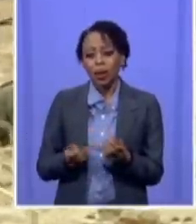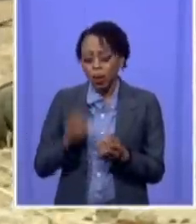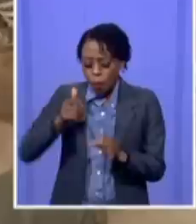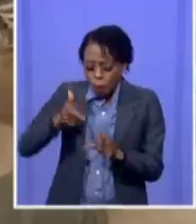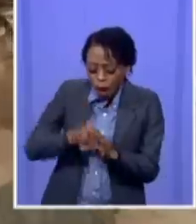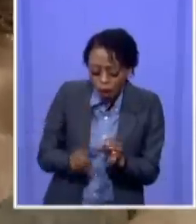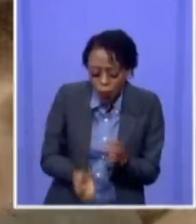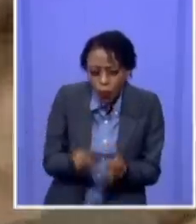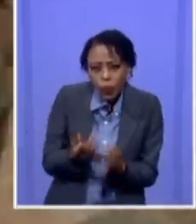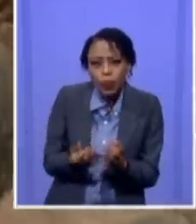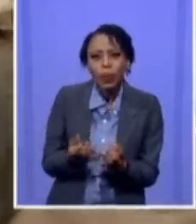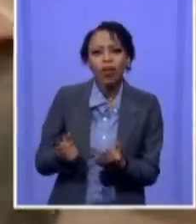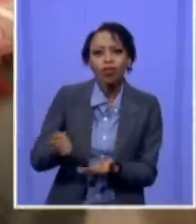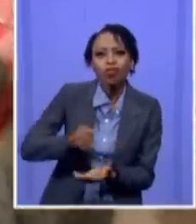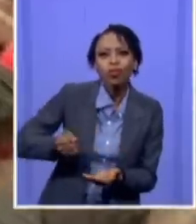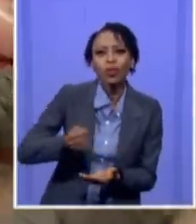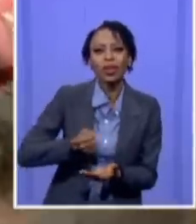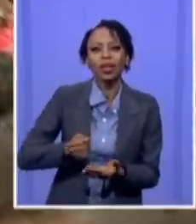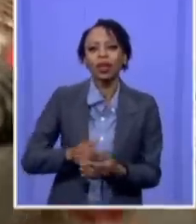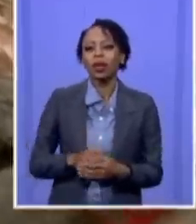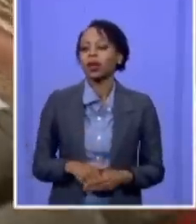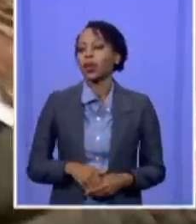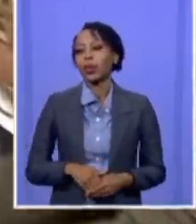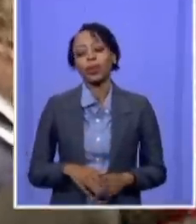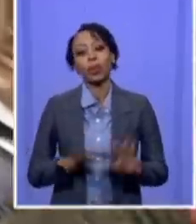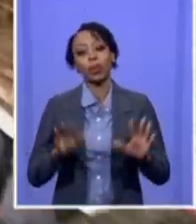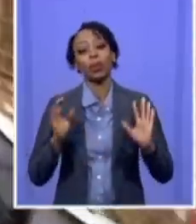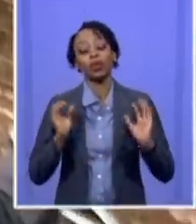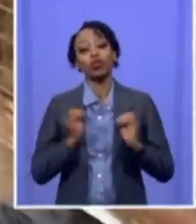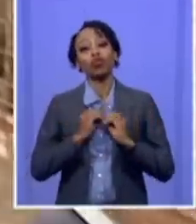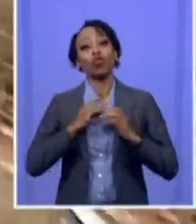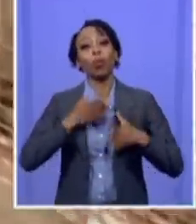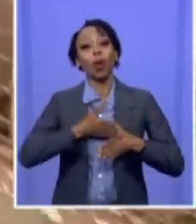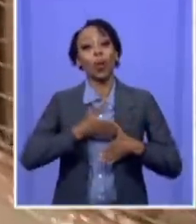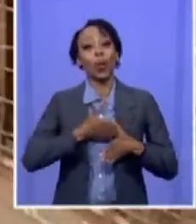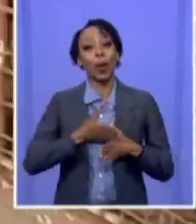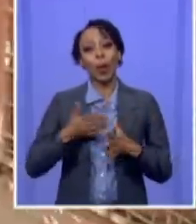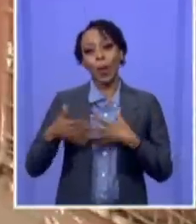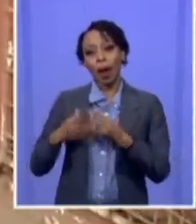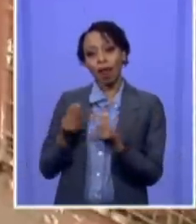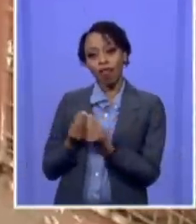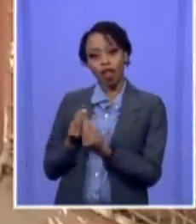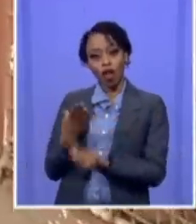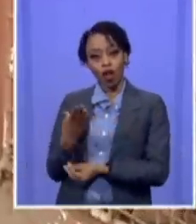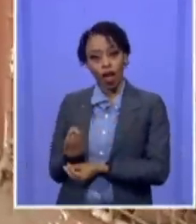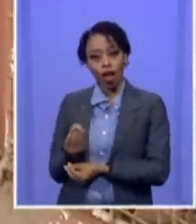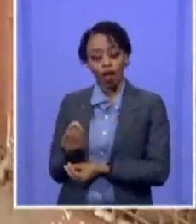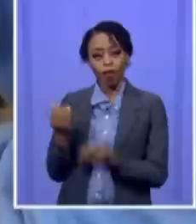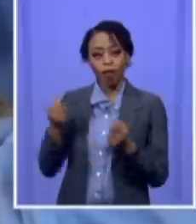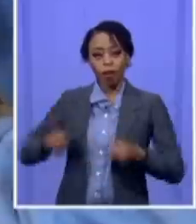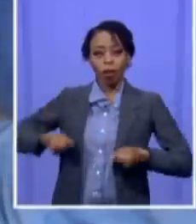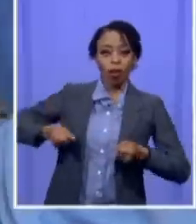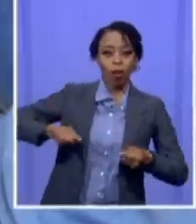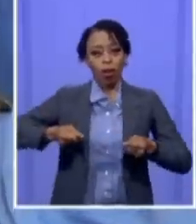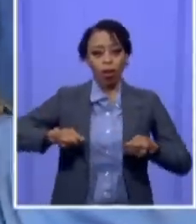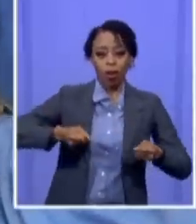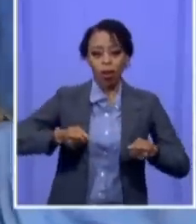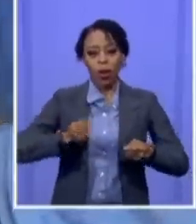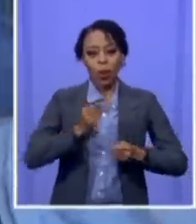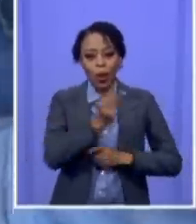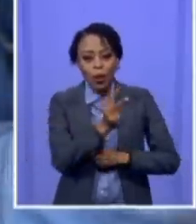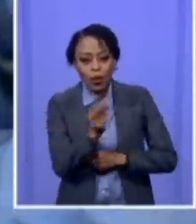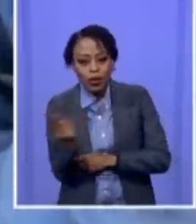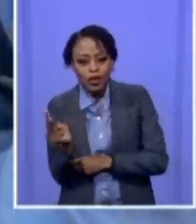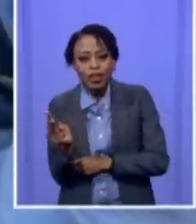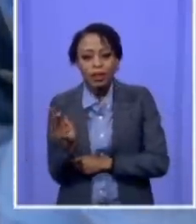It is such an exercise for you to take what you have to go with it. So what you're seeing on the screen at the